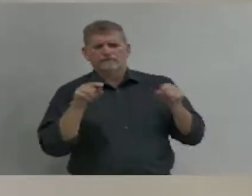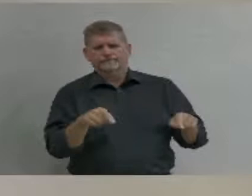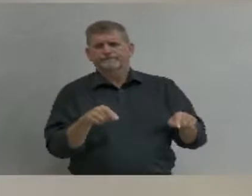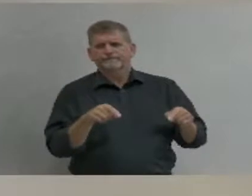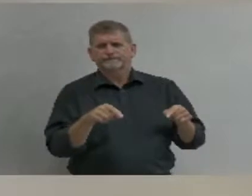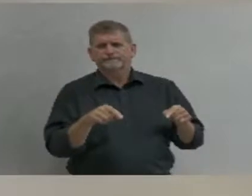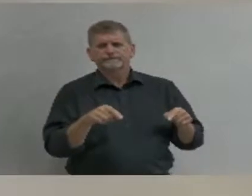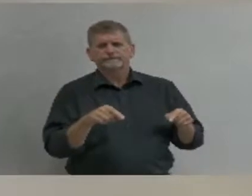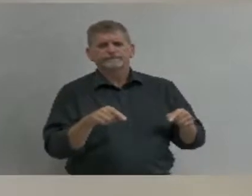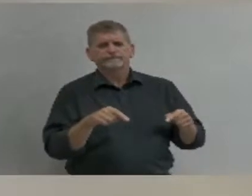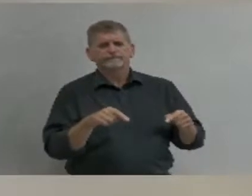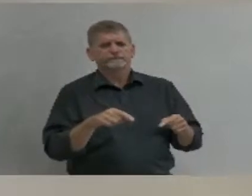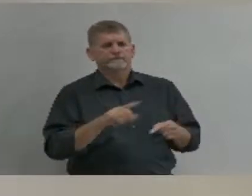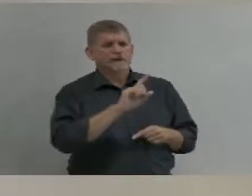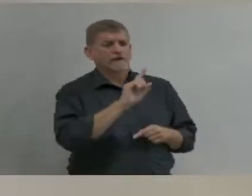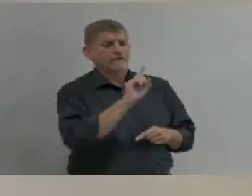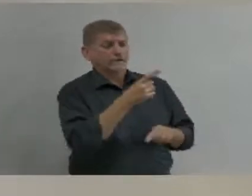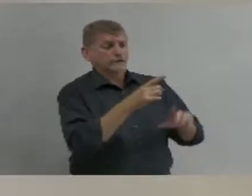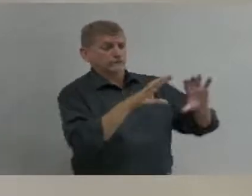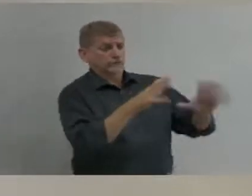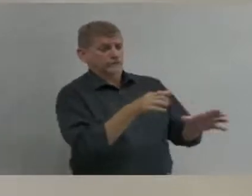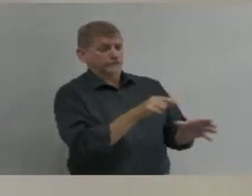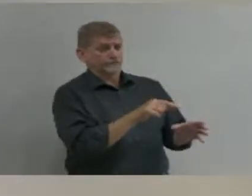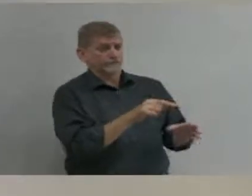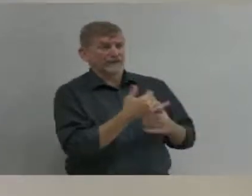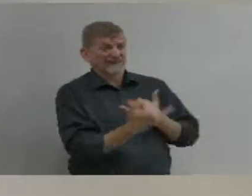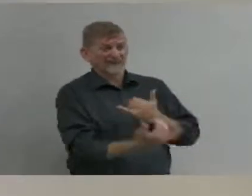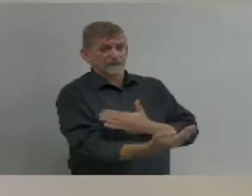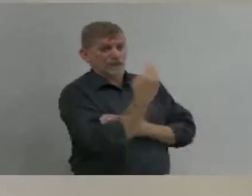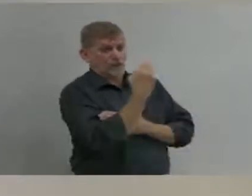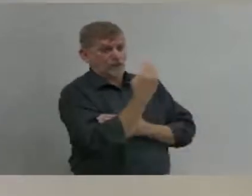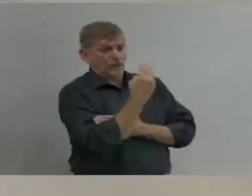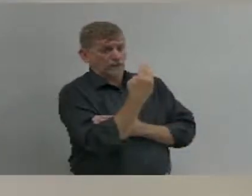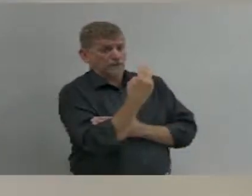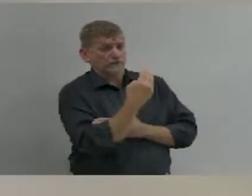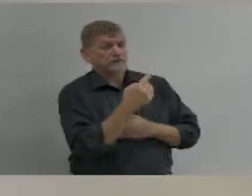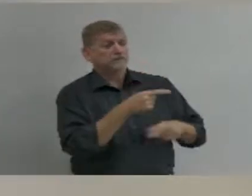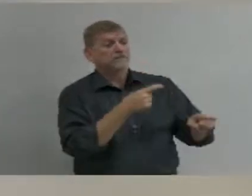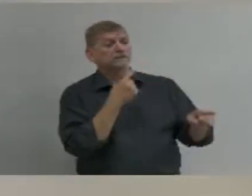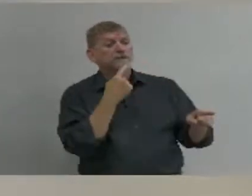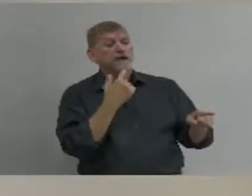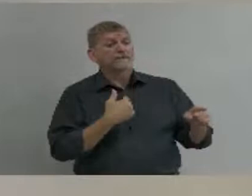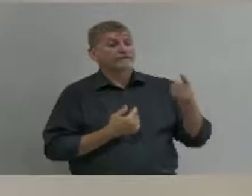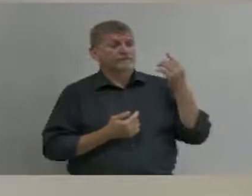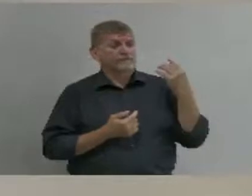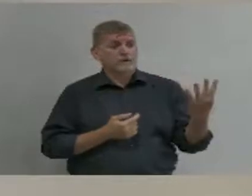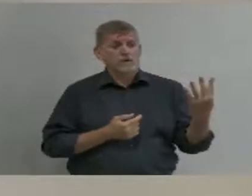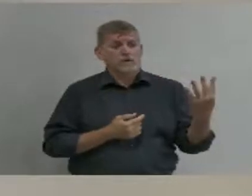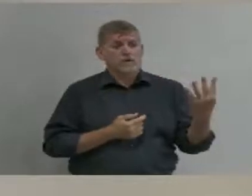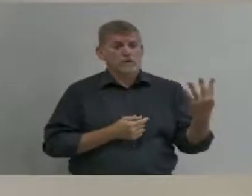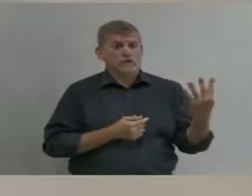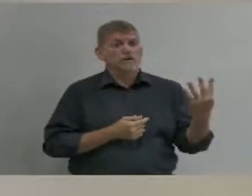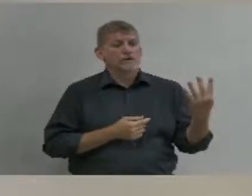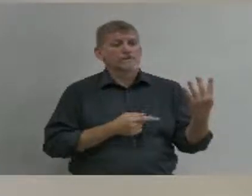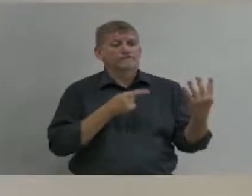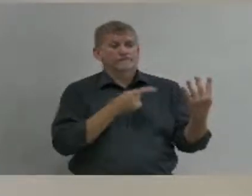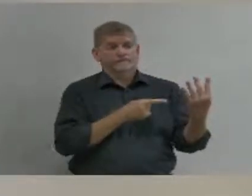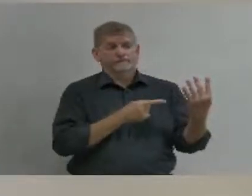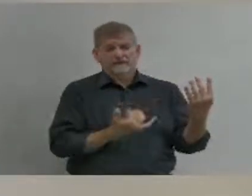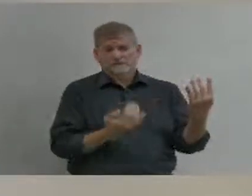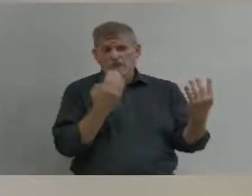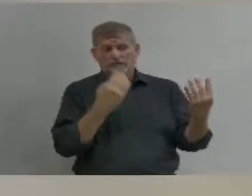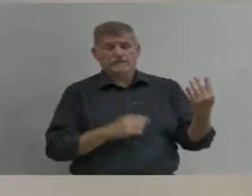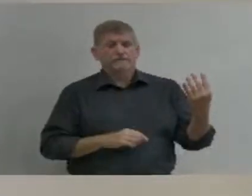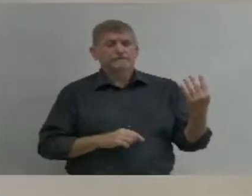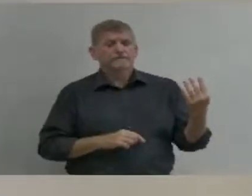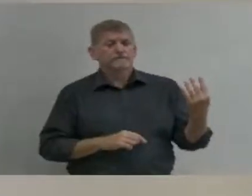first category. So this morning at IU Health Arnett, I can say we had 4 patients who had disease, and there were, I think, an equal number of